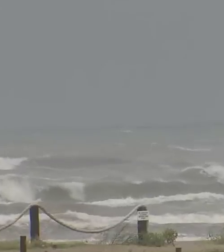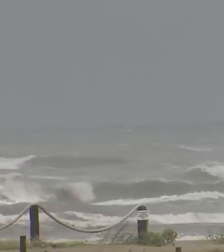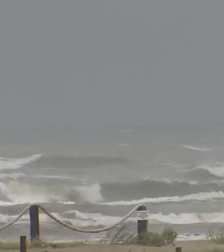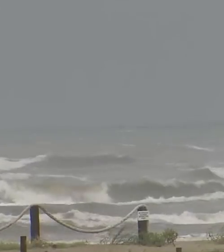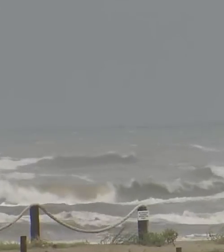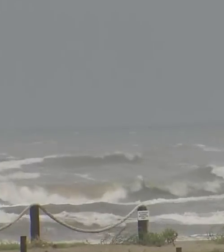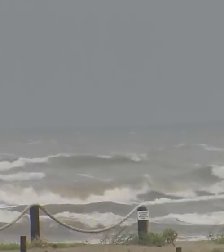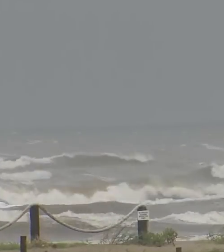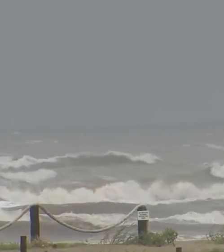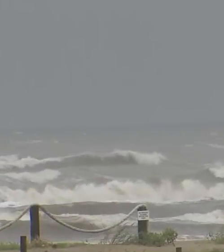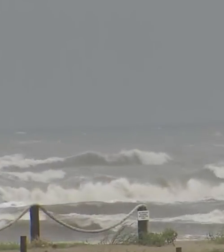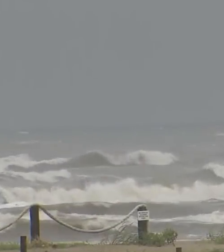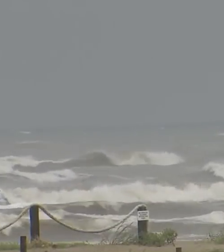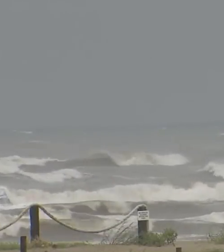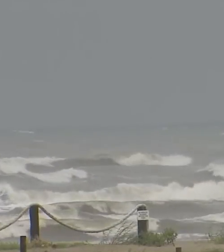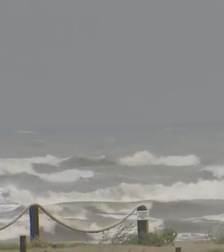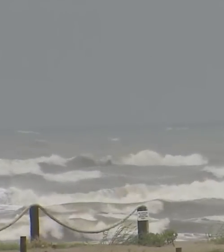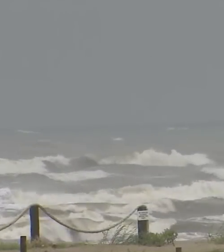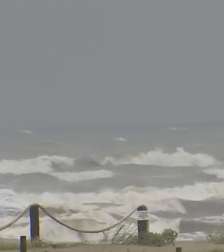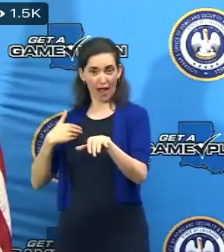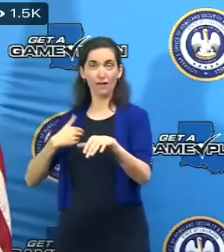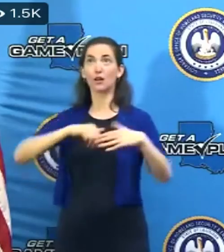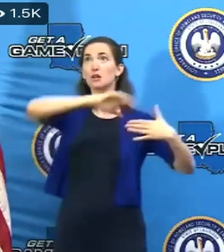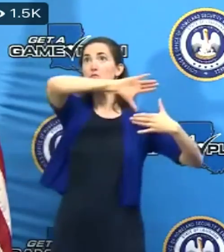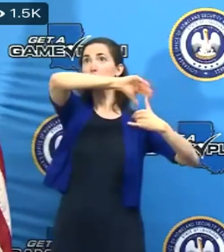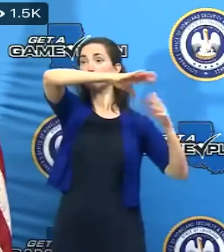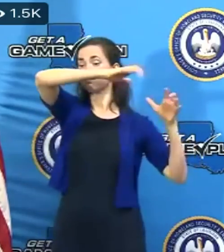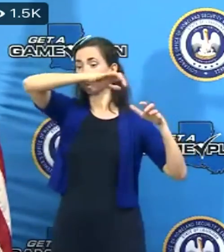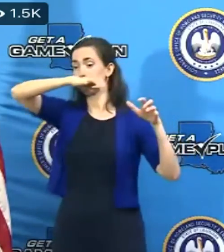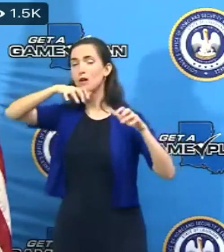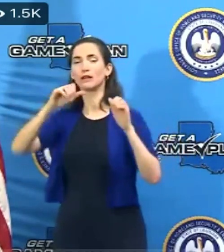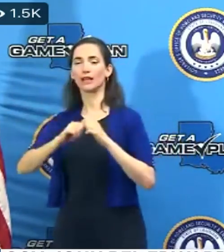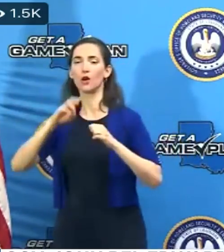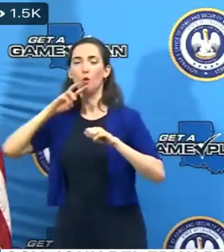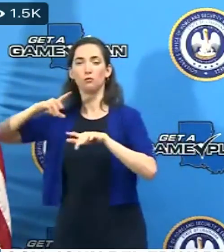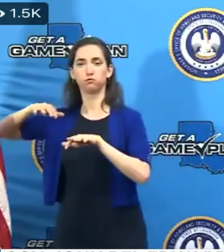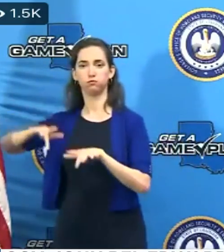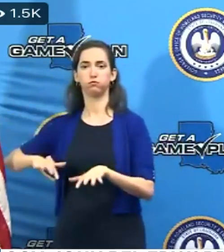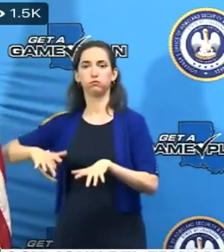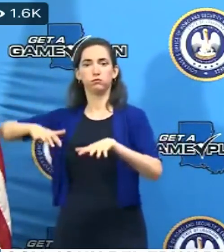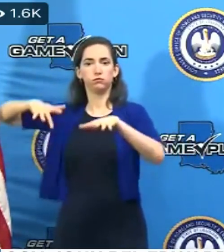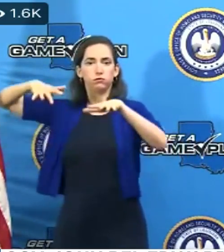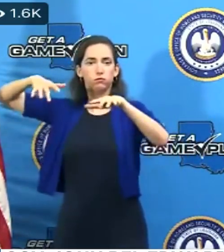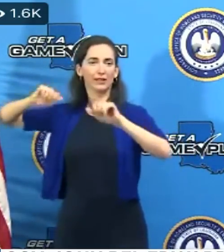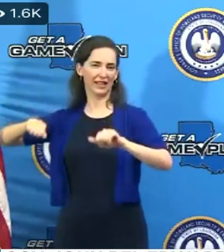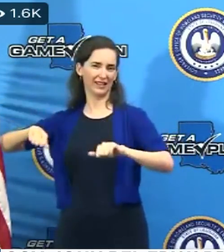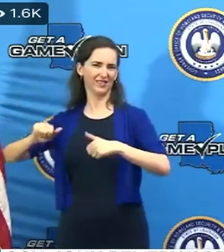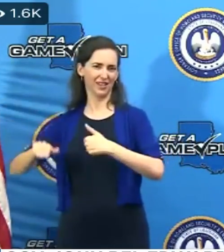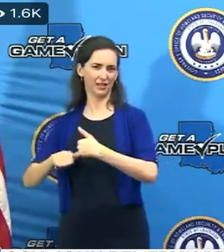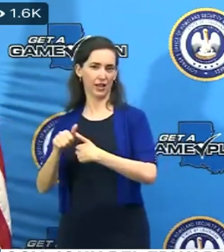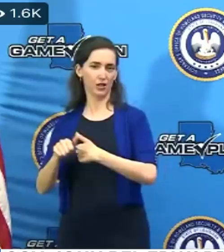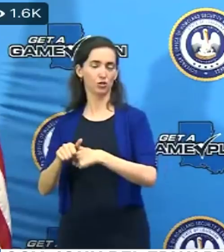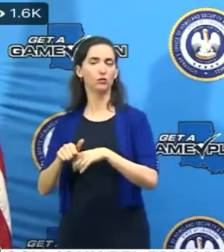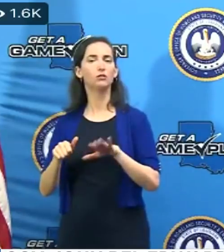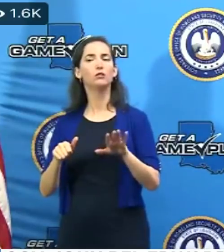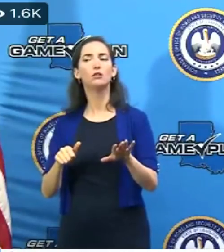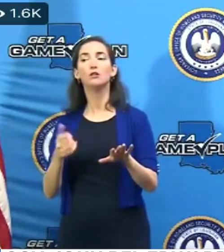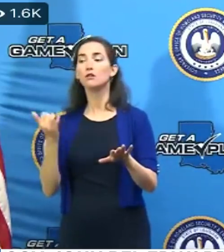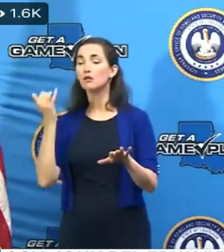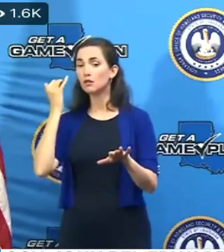devastation left behind when Hurricane Ida hit 2 weeks ago. One of the things that could exacerbate the threat of flooding are